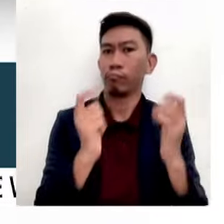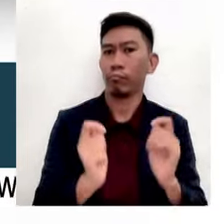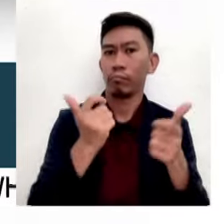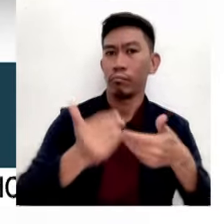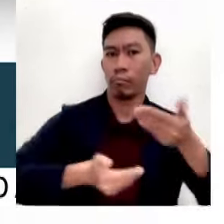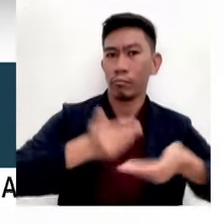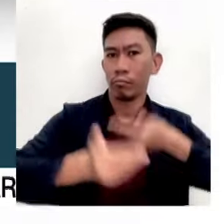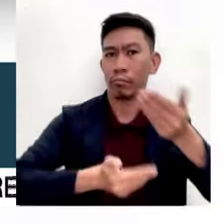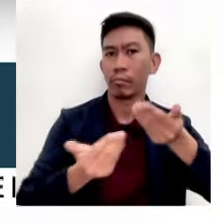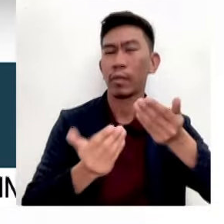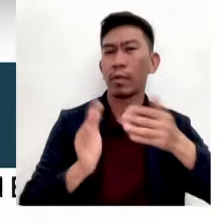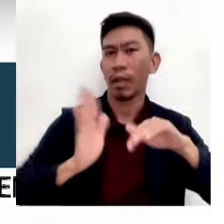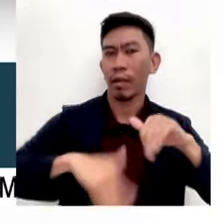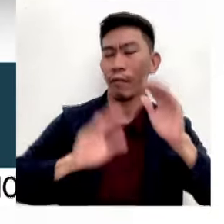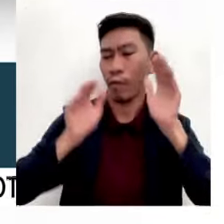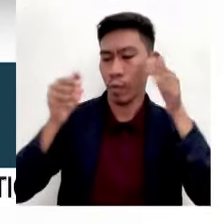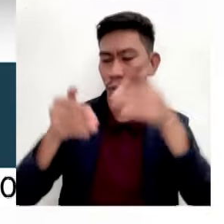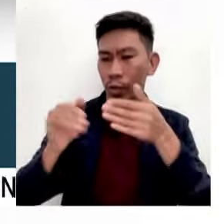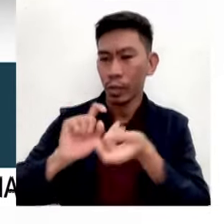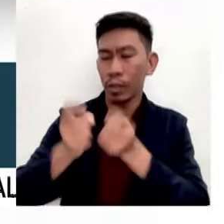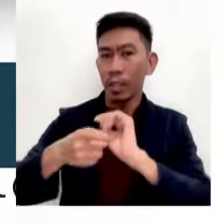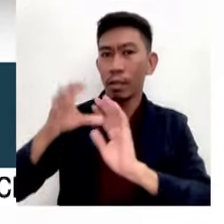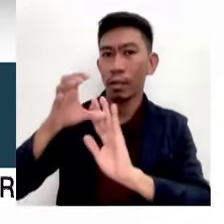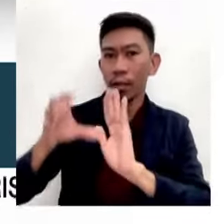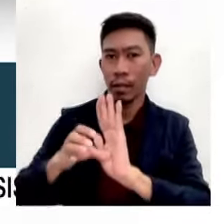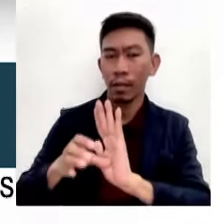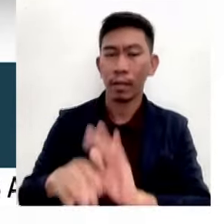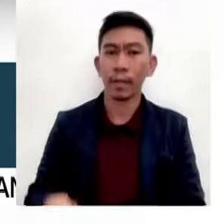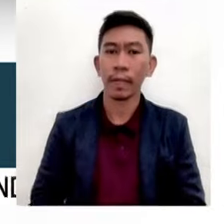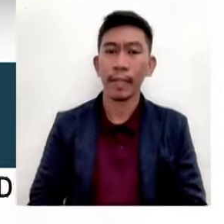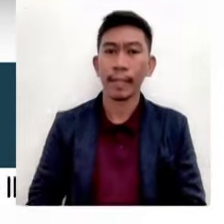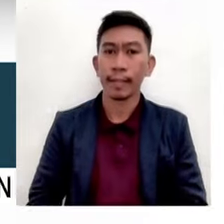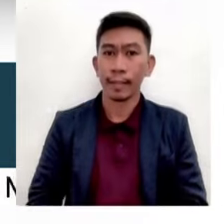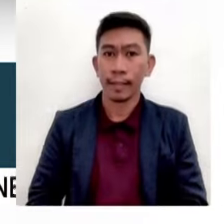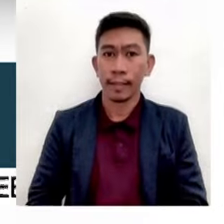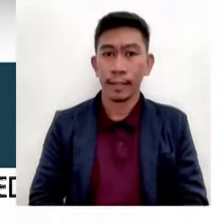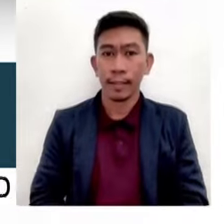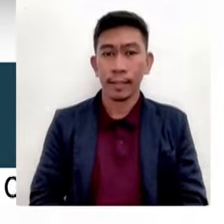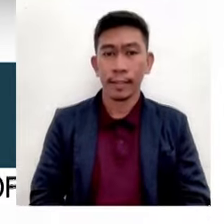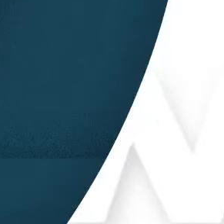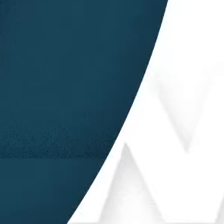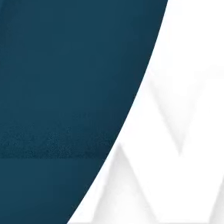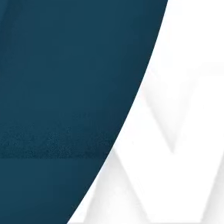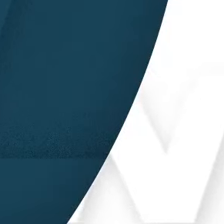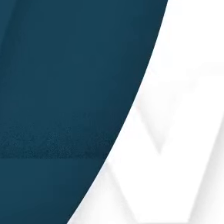focusing on charter change. Zen Hernandez, ABS-CBN News.